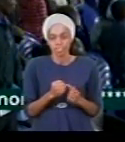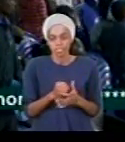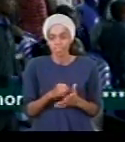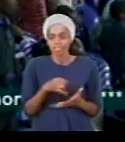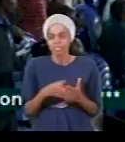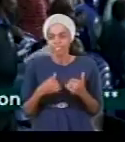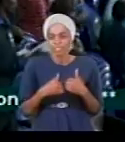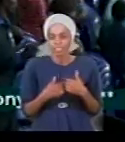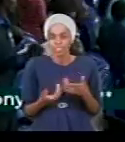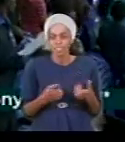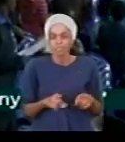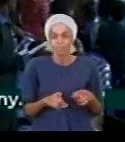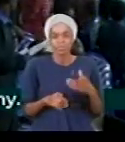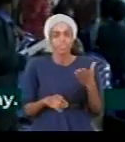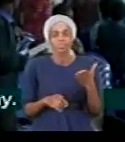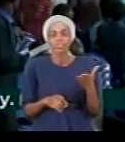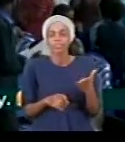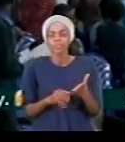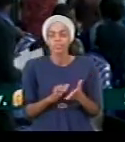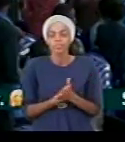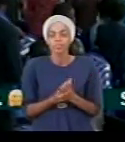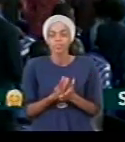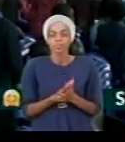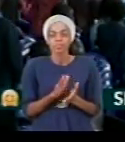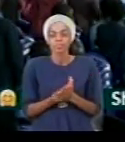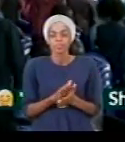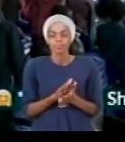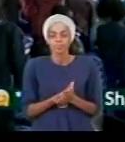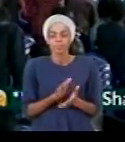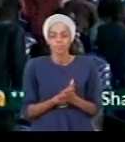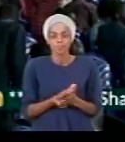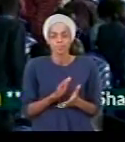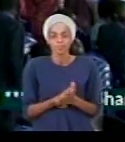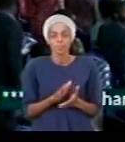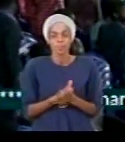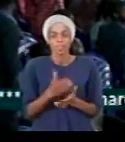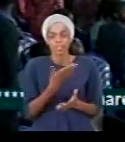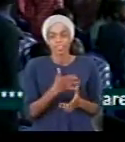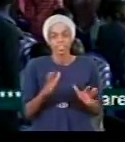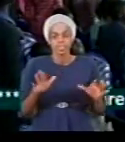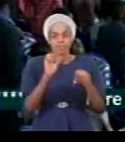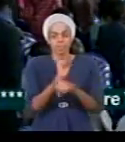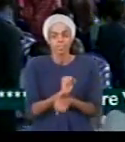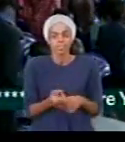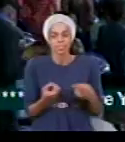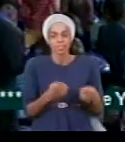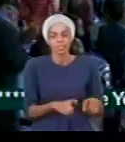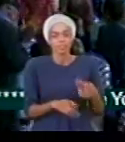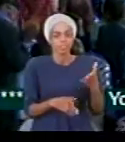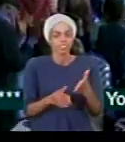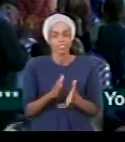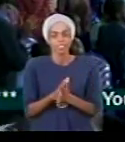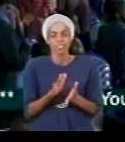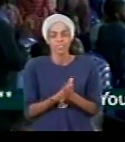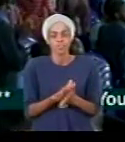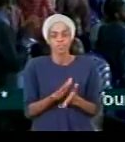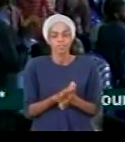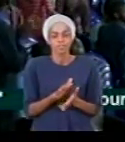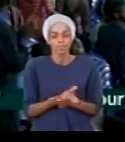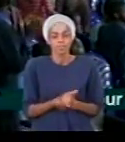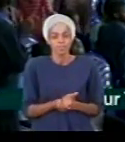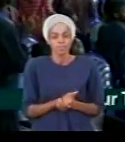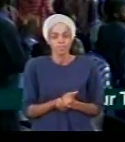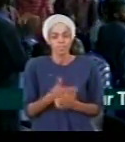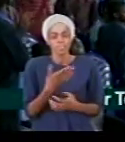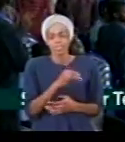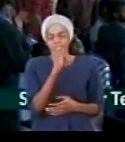There's a miracle happening over there. There's a miracle happening over there. Come forward, come forward,